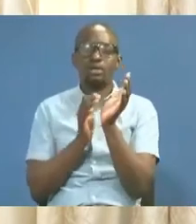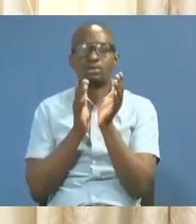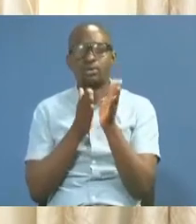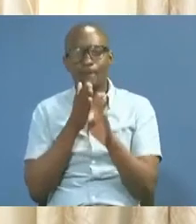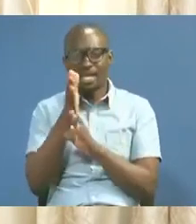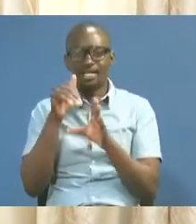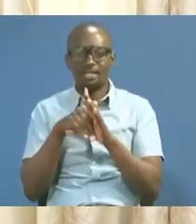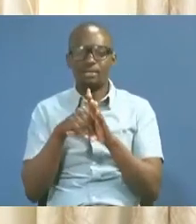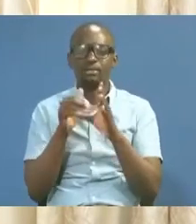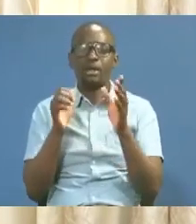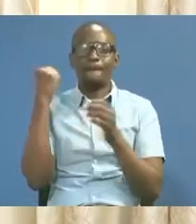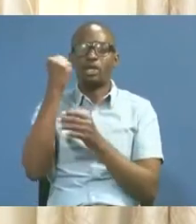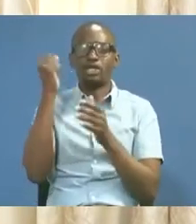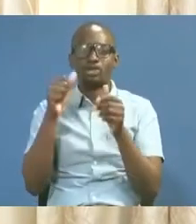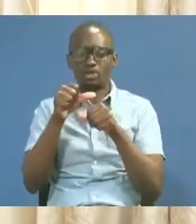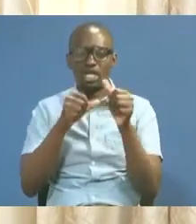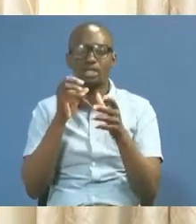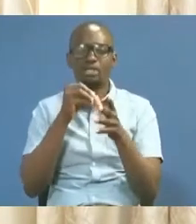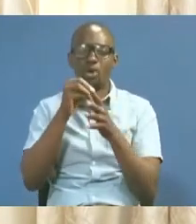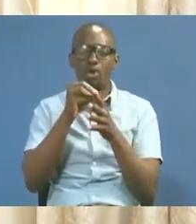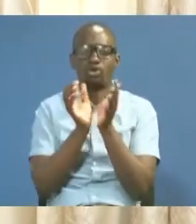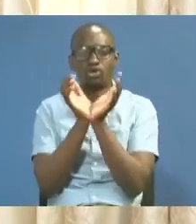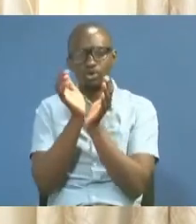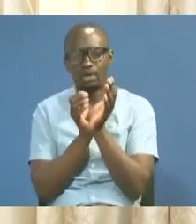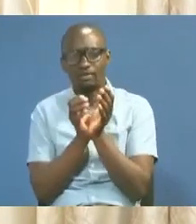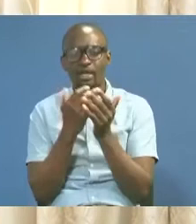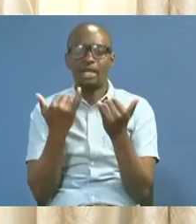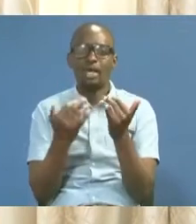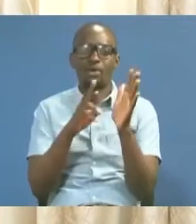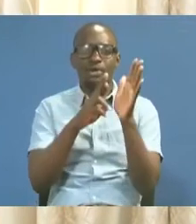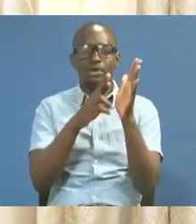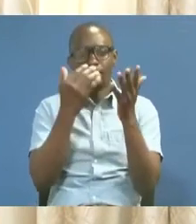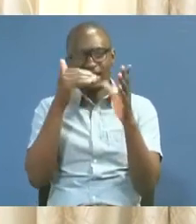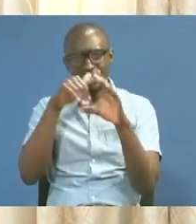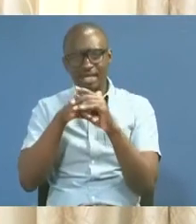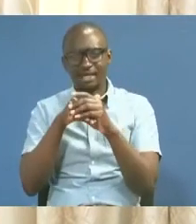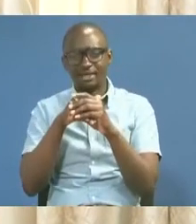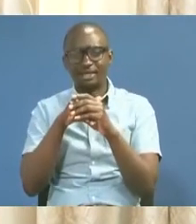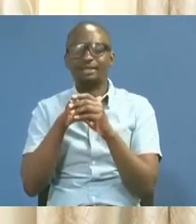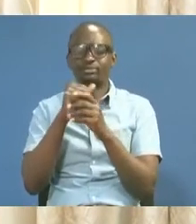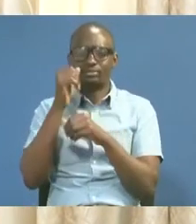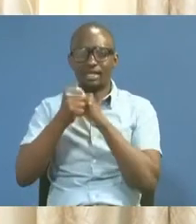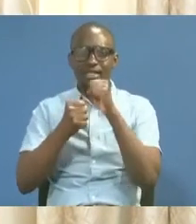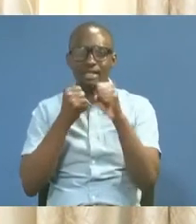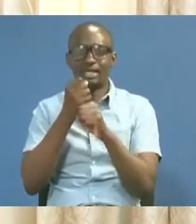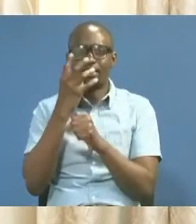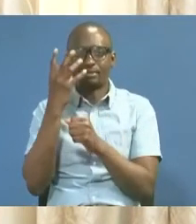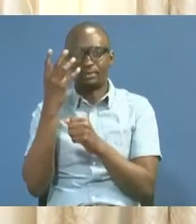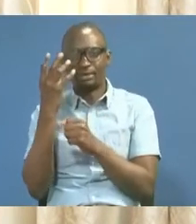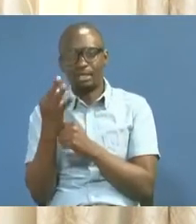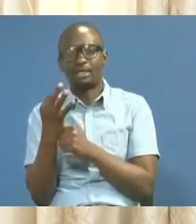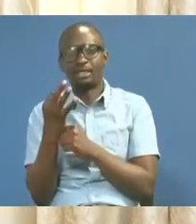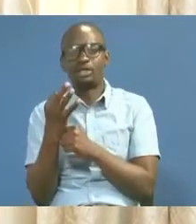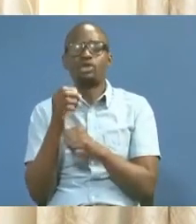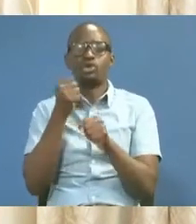science, then you'll be required in year 3 and 4 to be taking 8 course units in each academic year and 4